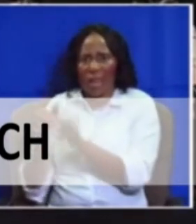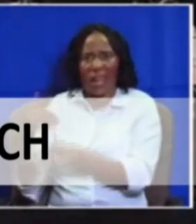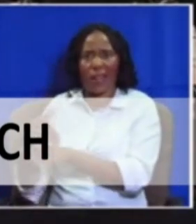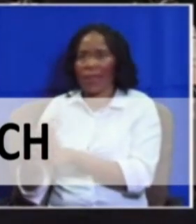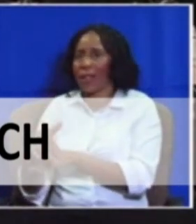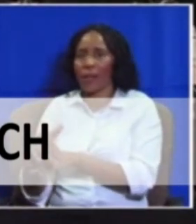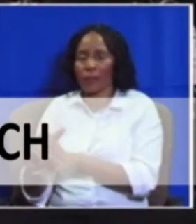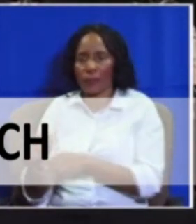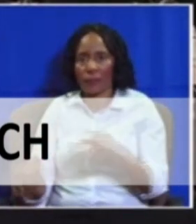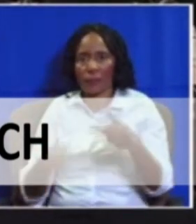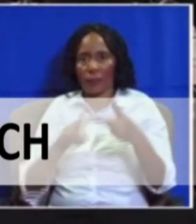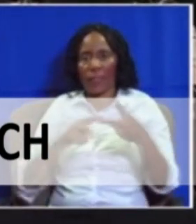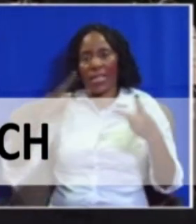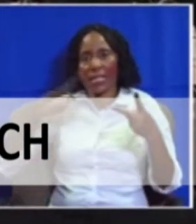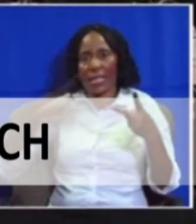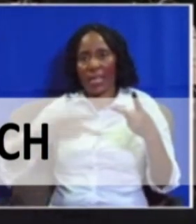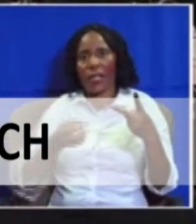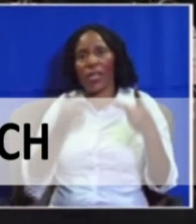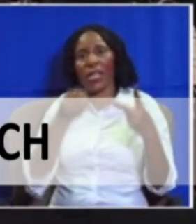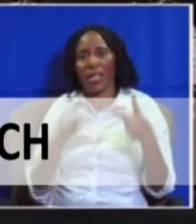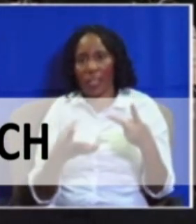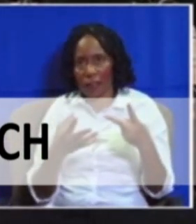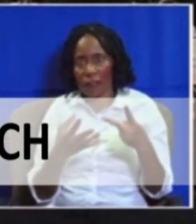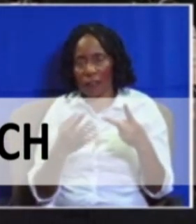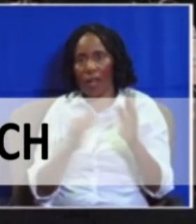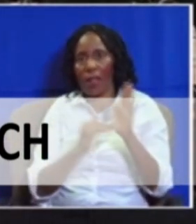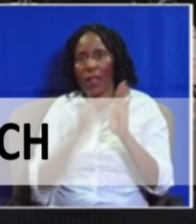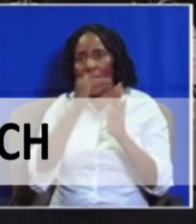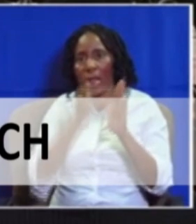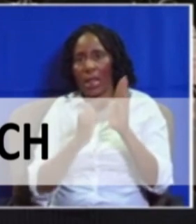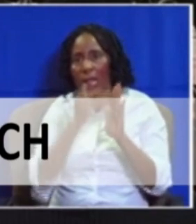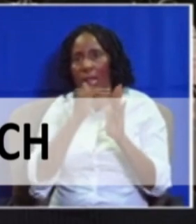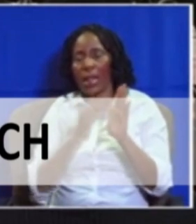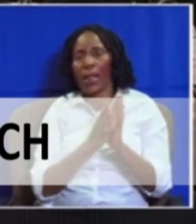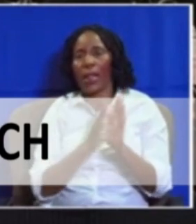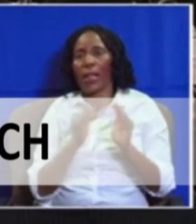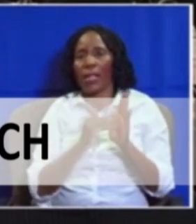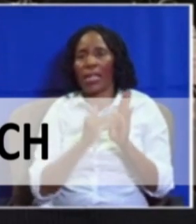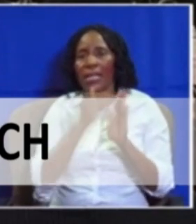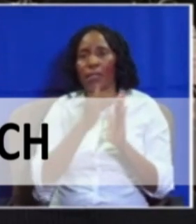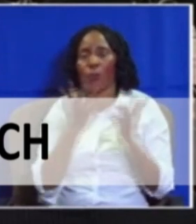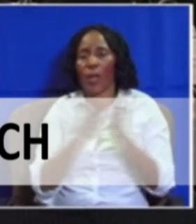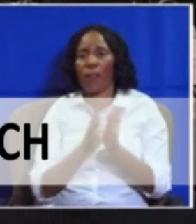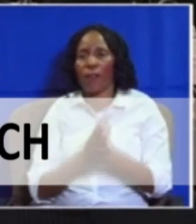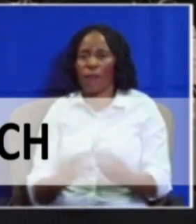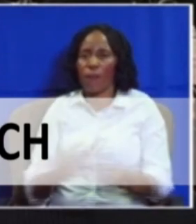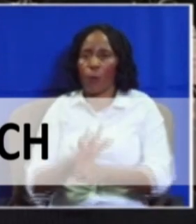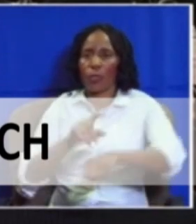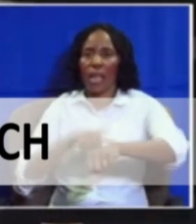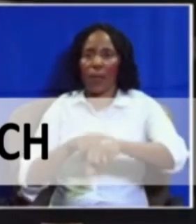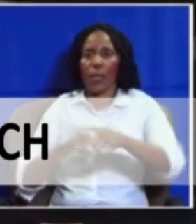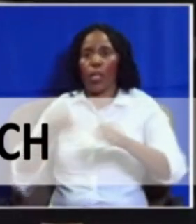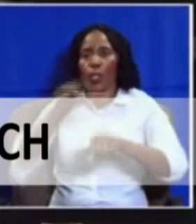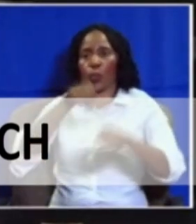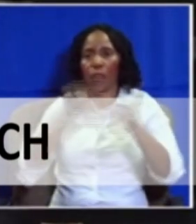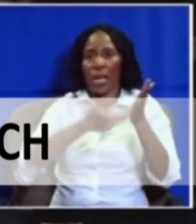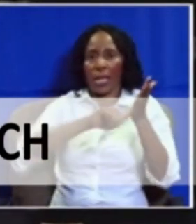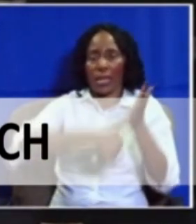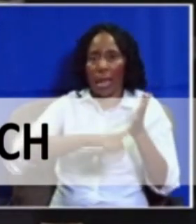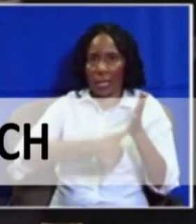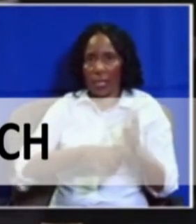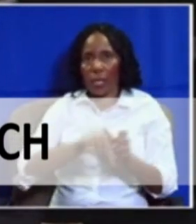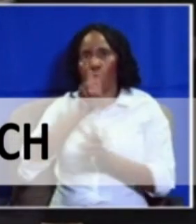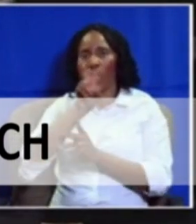Second, to provide inflationary increases to permanent social grants. For